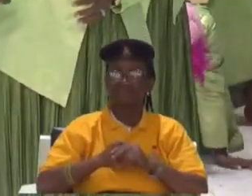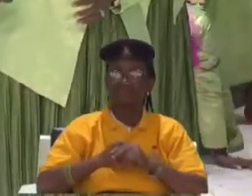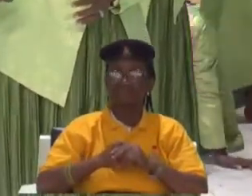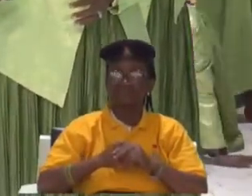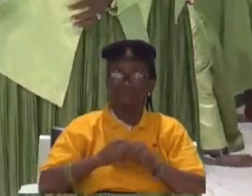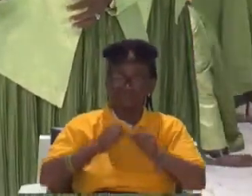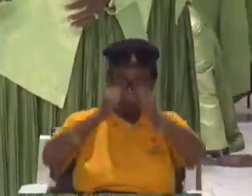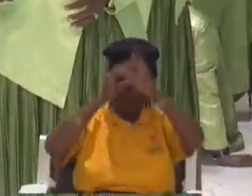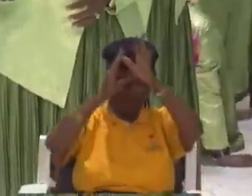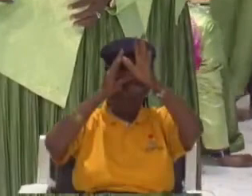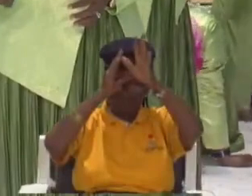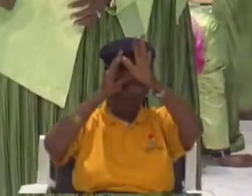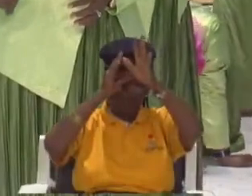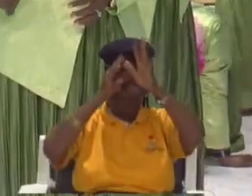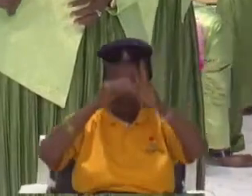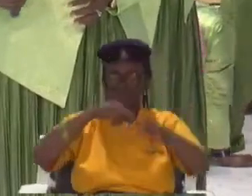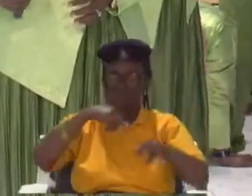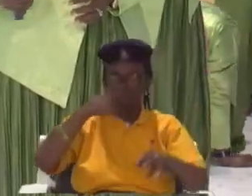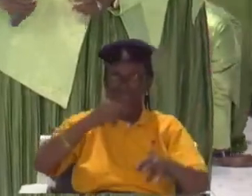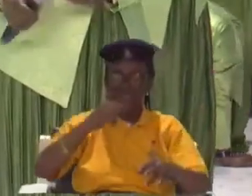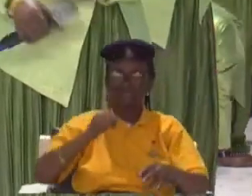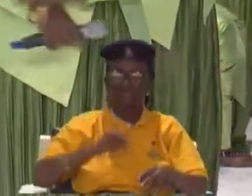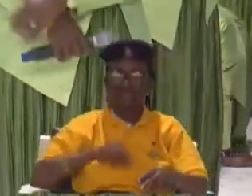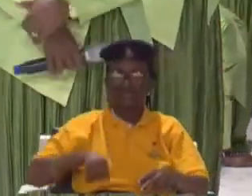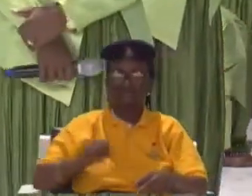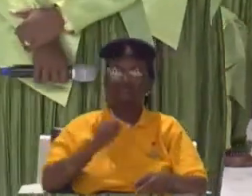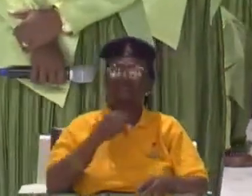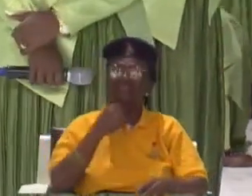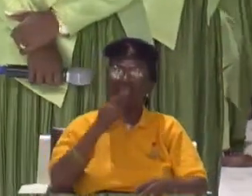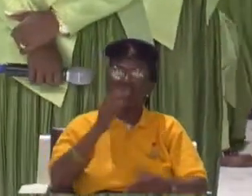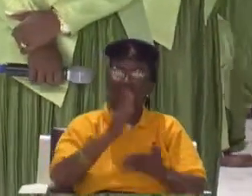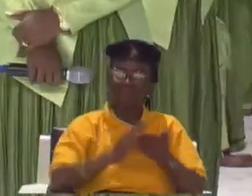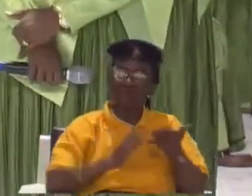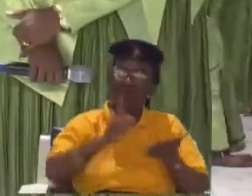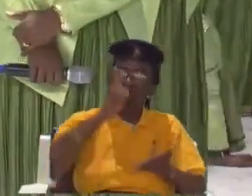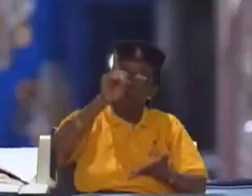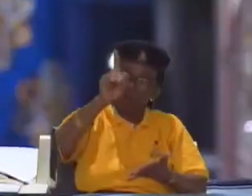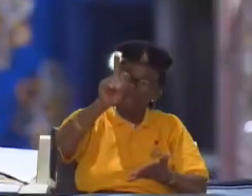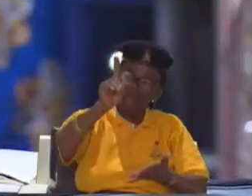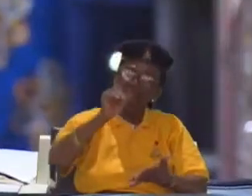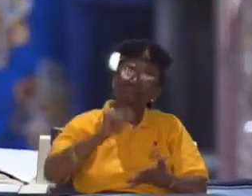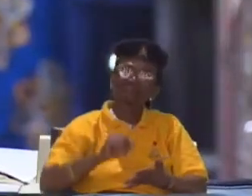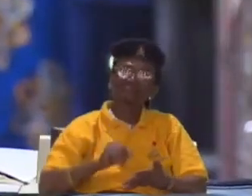Daddy says I should tell someone. Daddy ni ki so fun enikan.